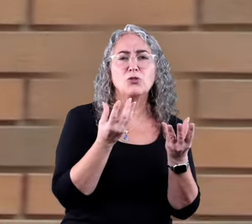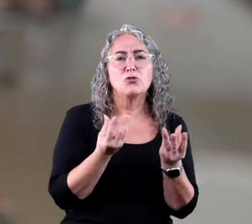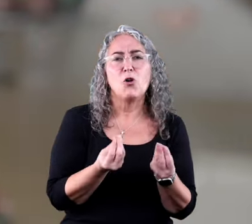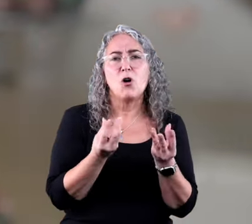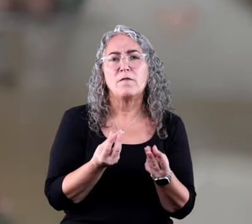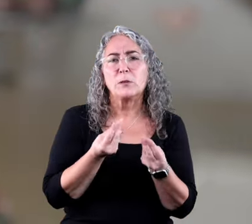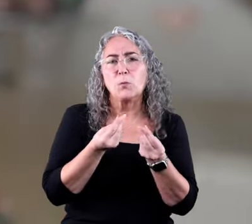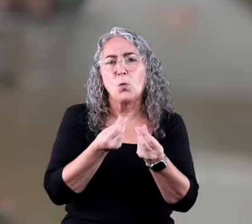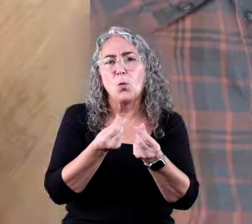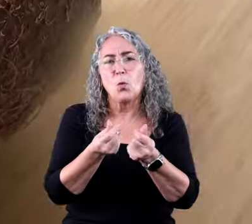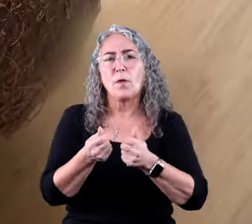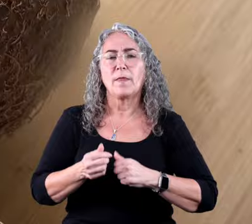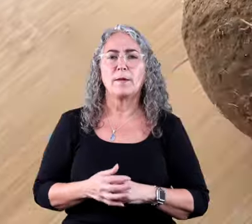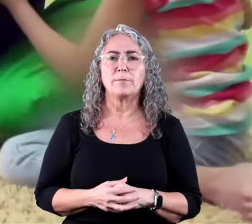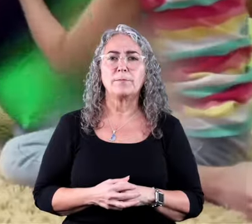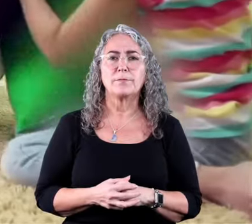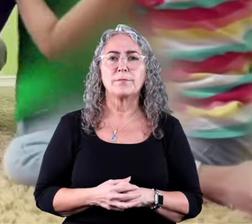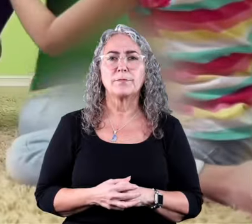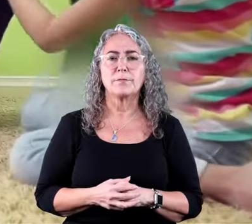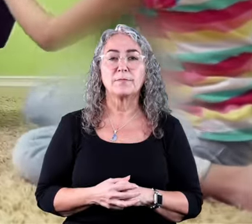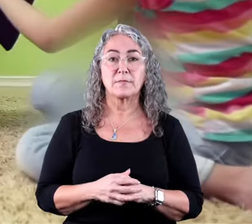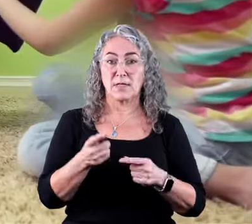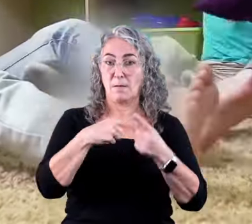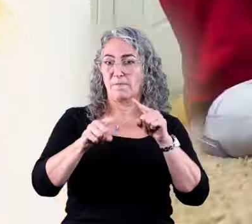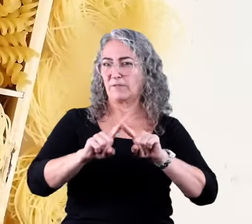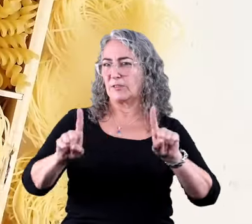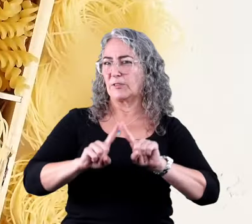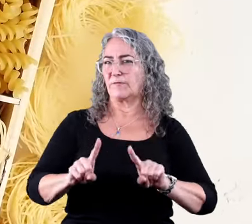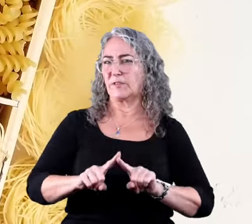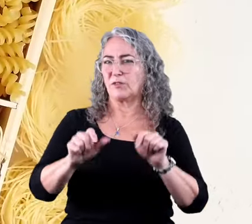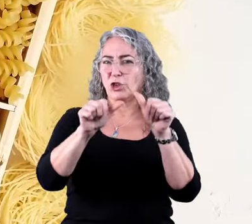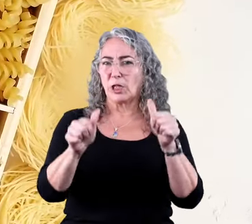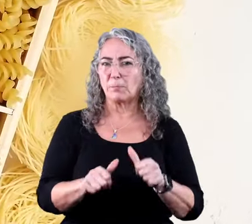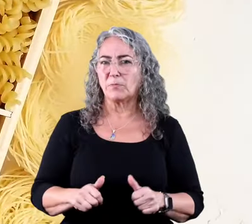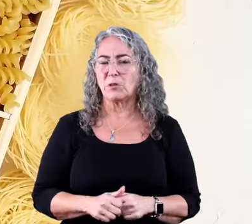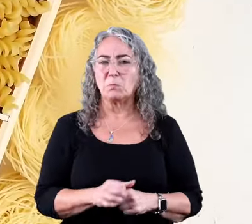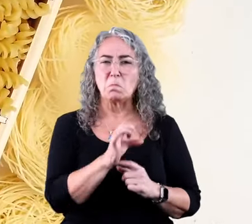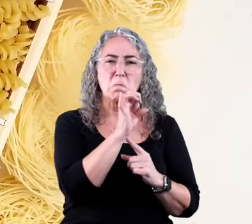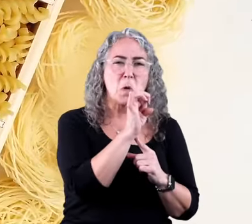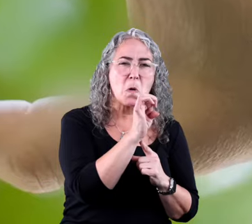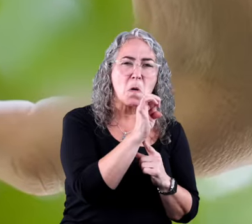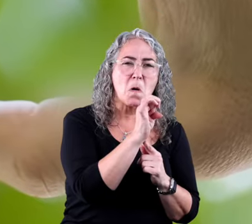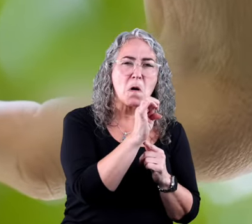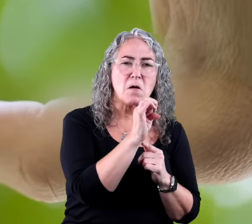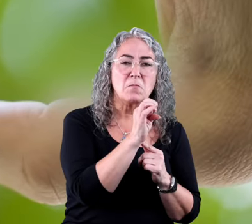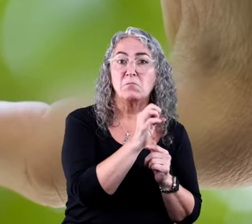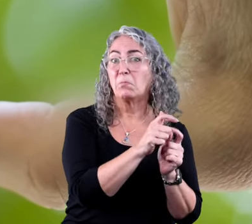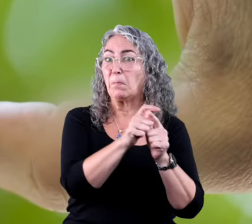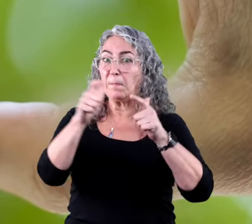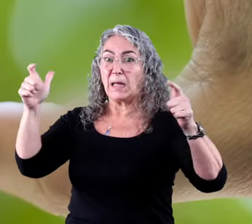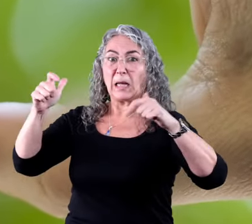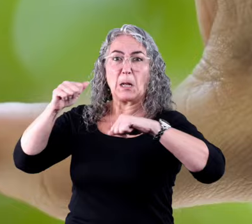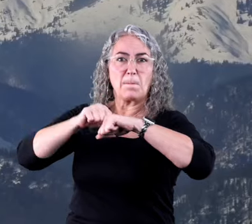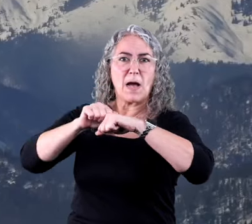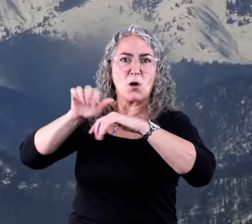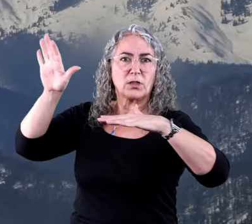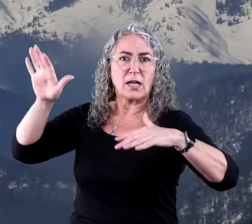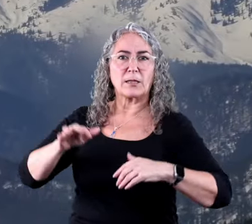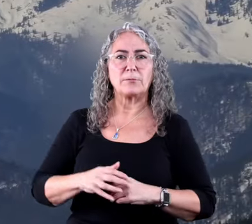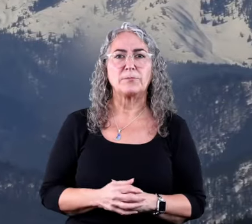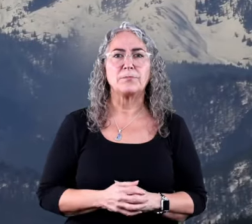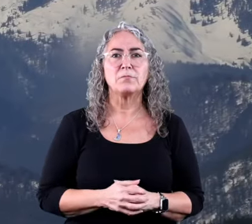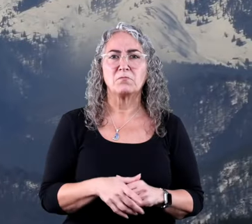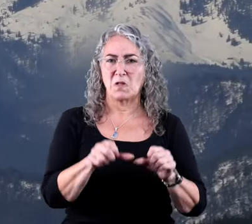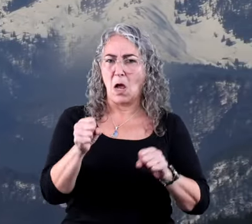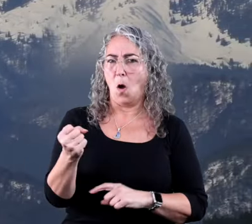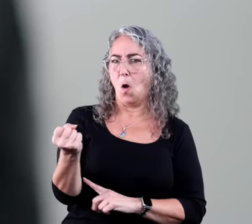hard, smooth, rough, or soft. They come in all different sizes, from as small as a marble to as big